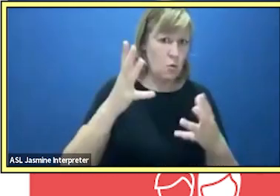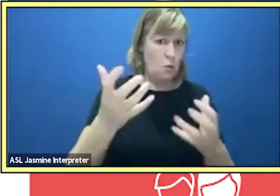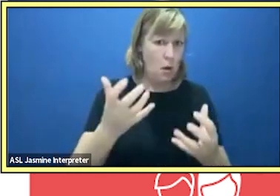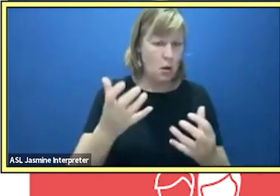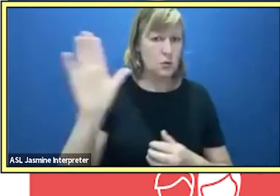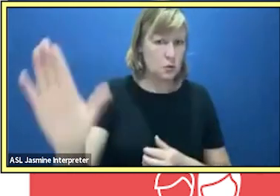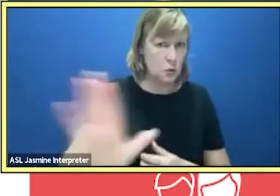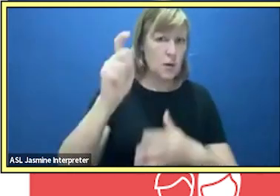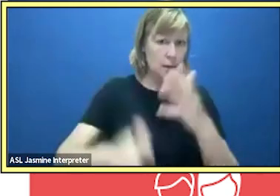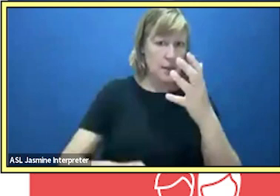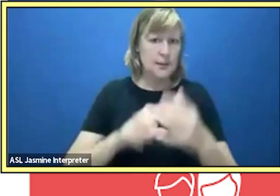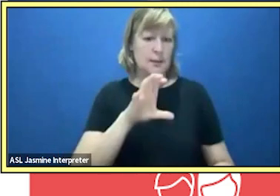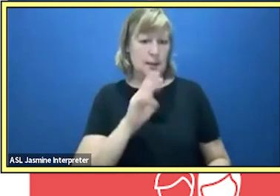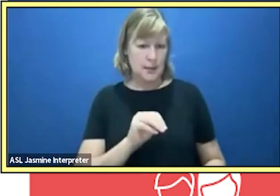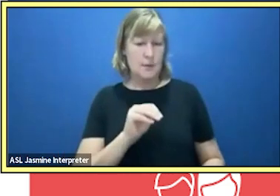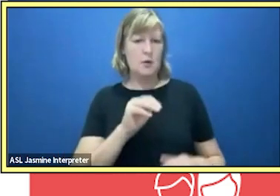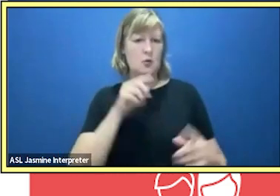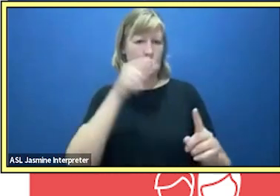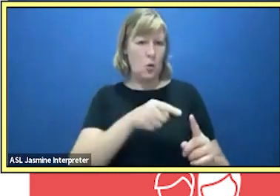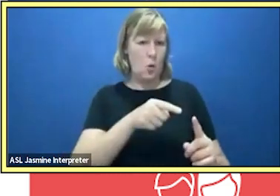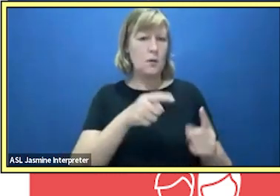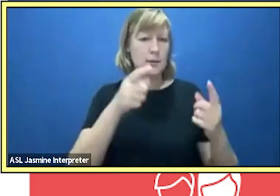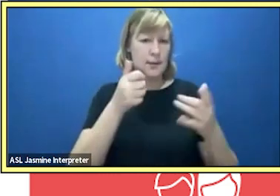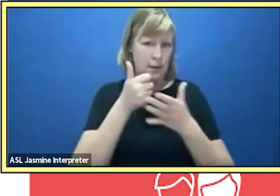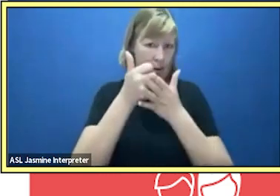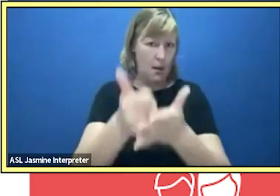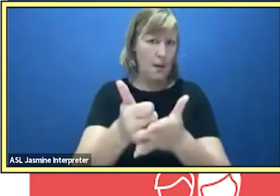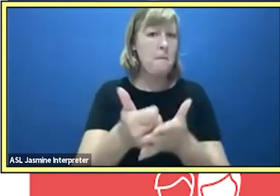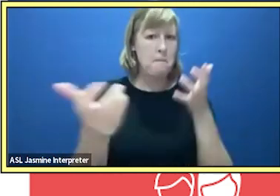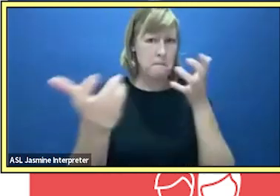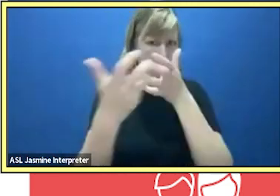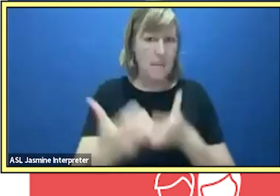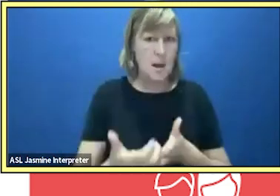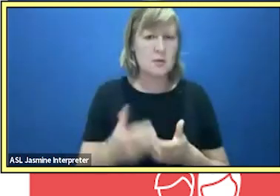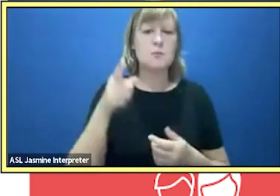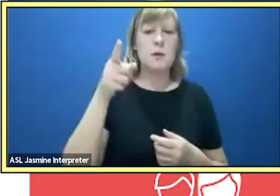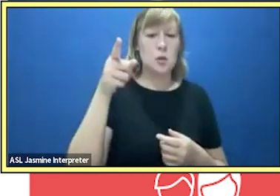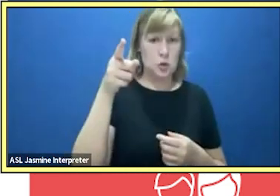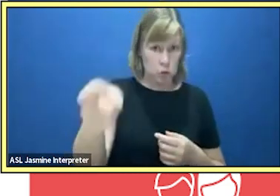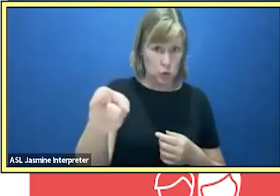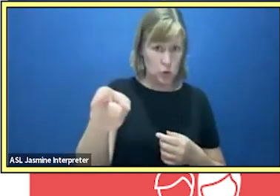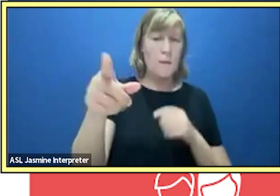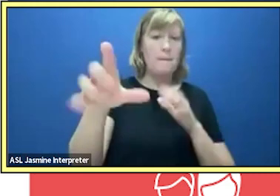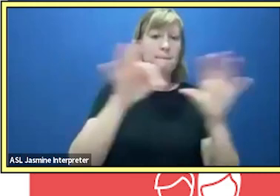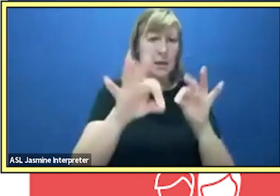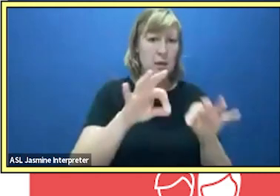really helping to make that happen for you. So you pick your services, you pick your